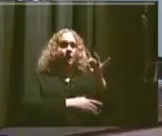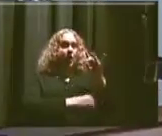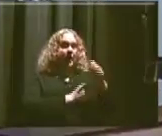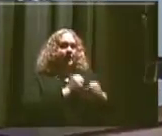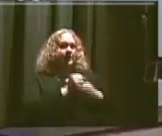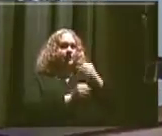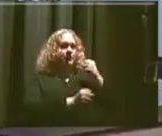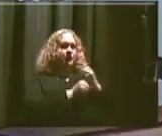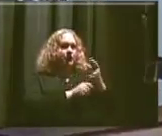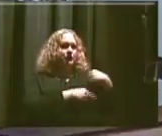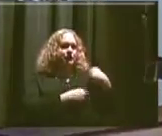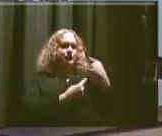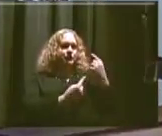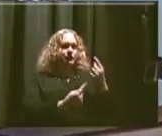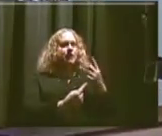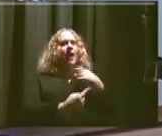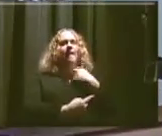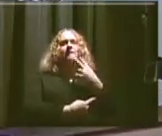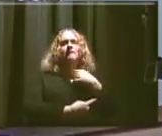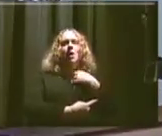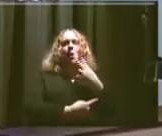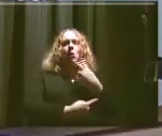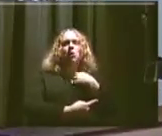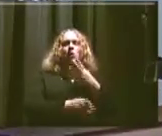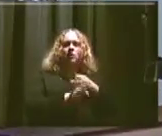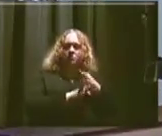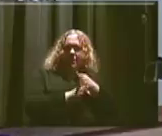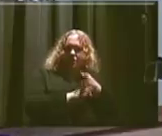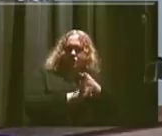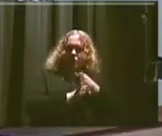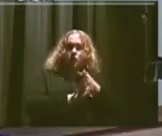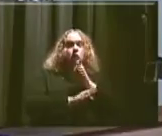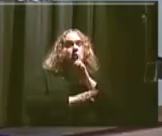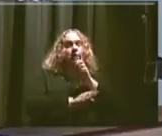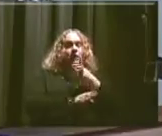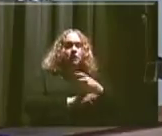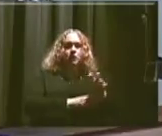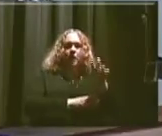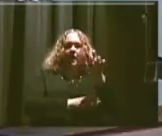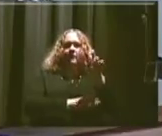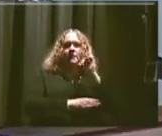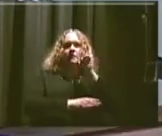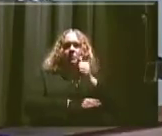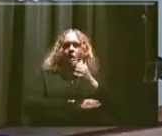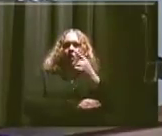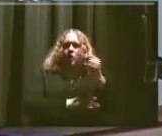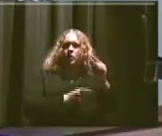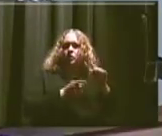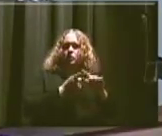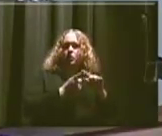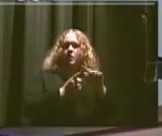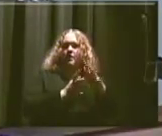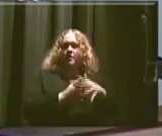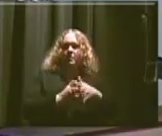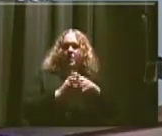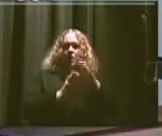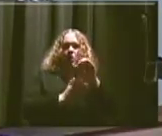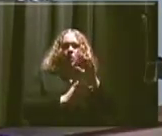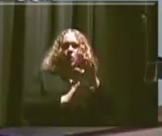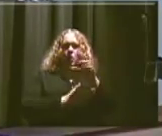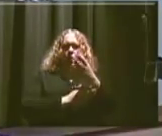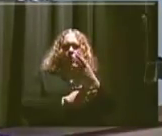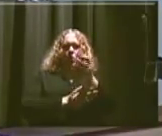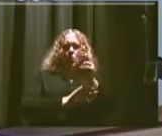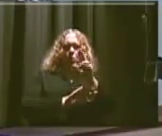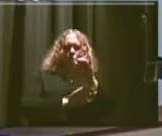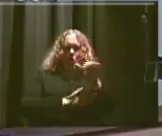don't have time. She is actually traveling tomorrow to attend the American Choral Directors Association